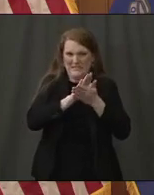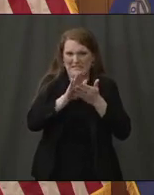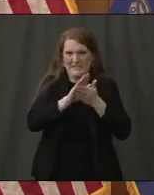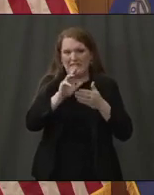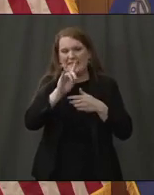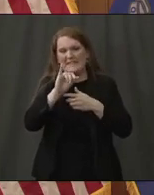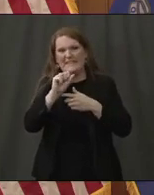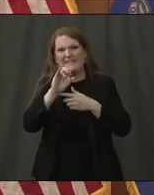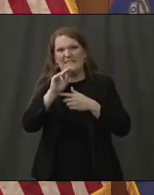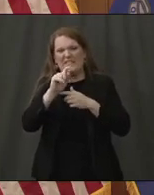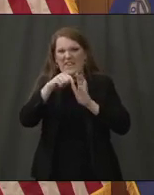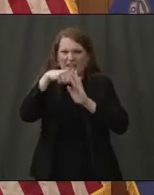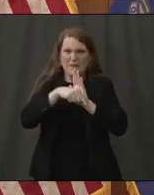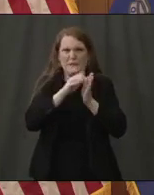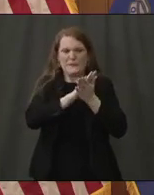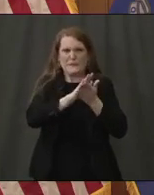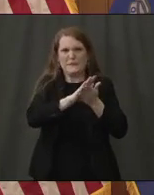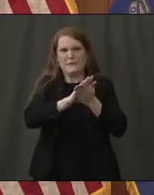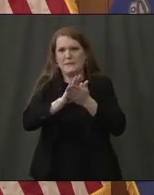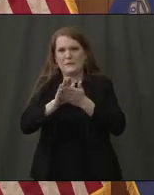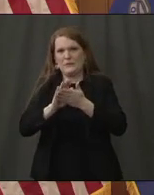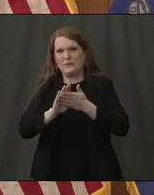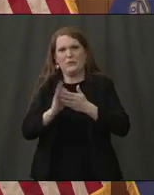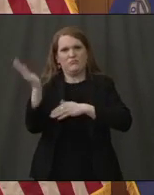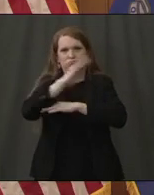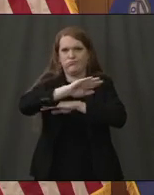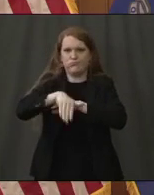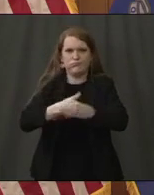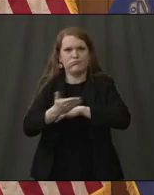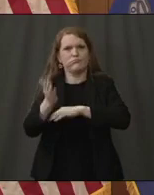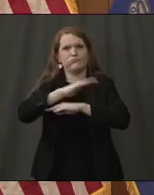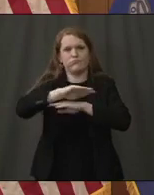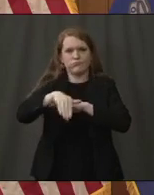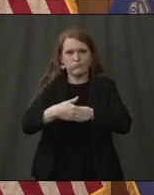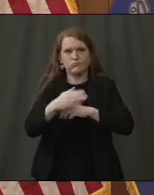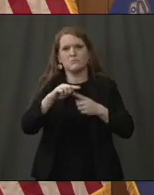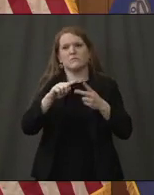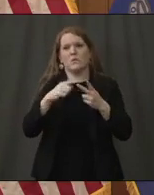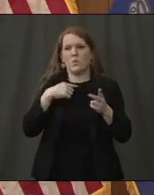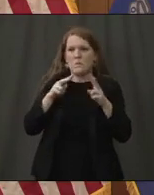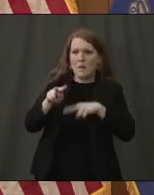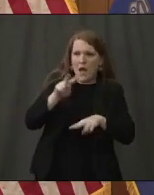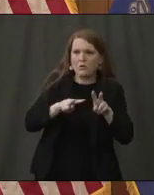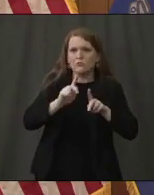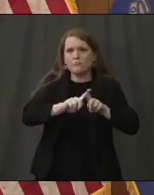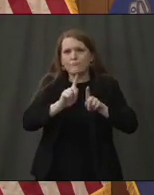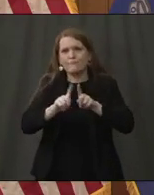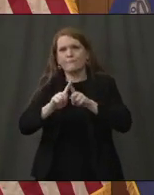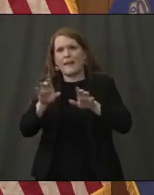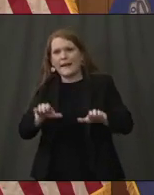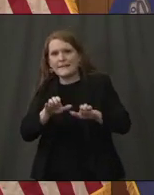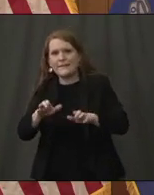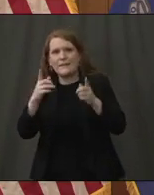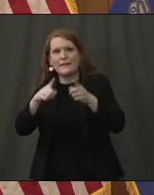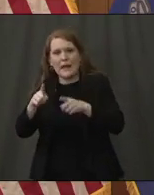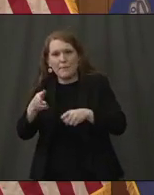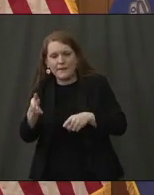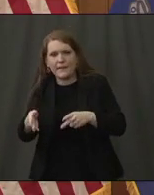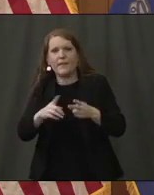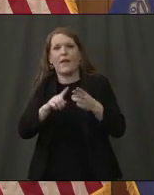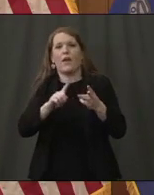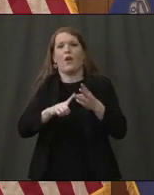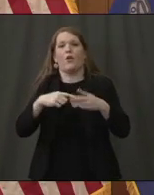on, modified operational plans at all facilities, suspension of all social visits,